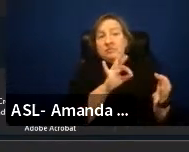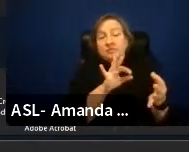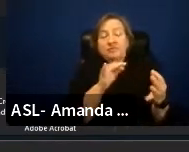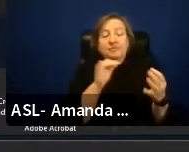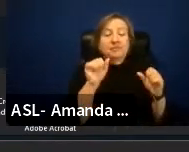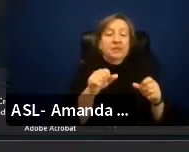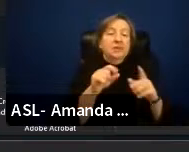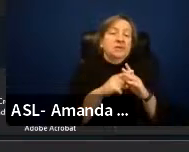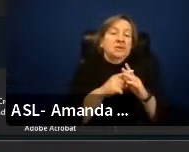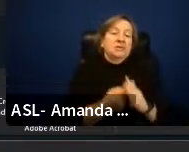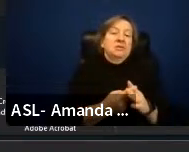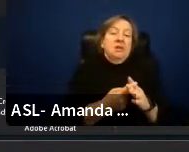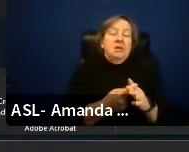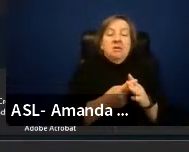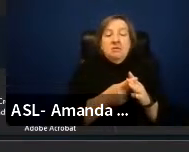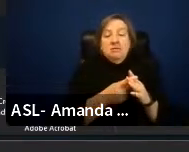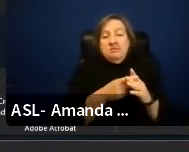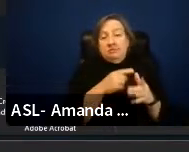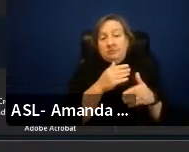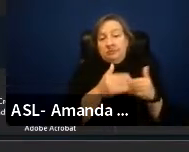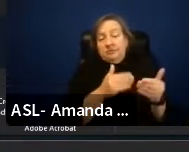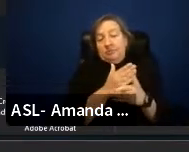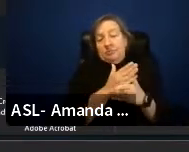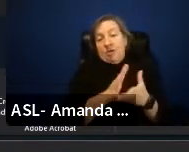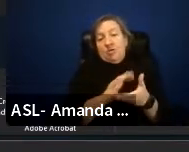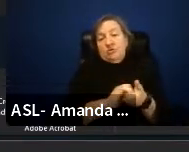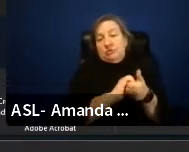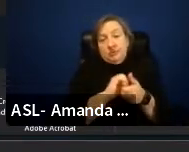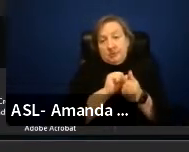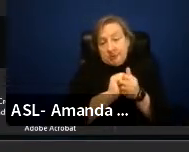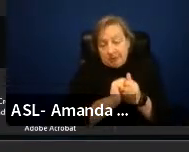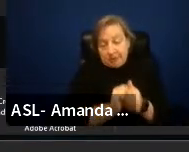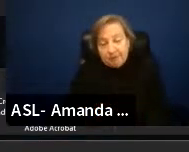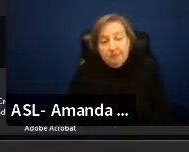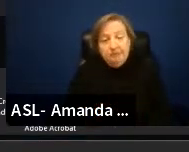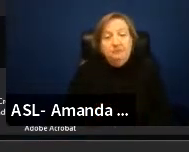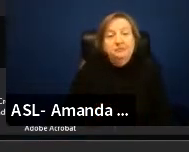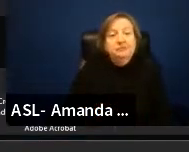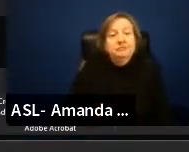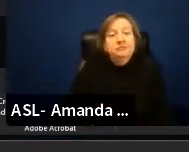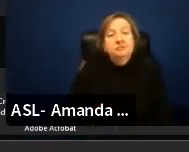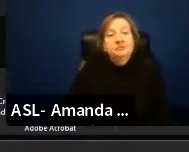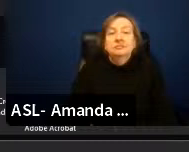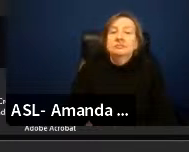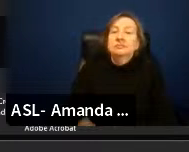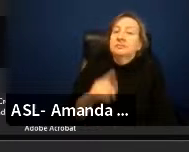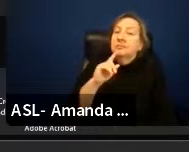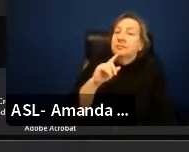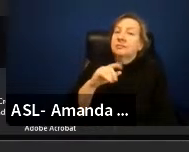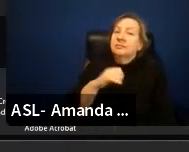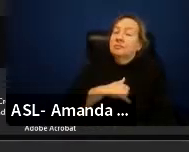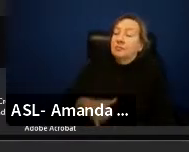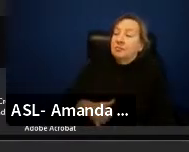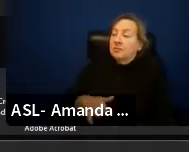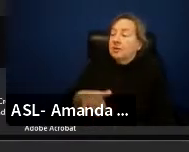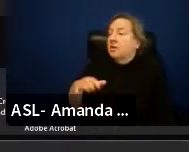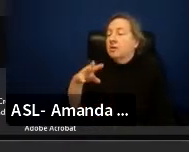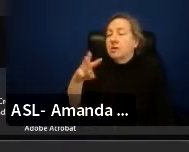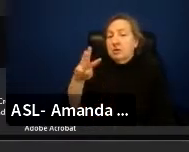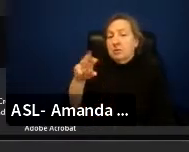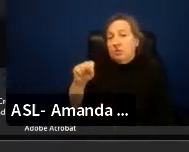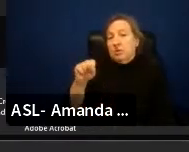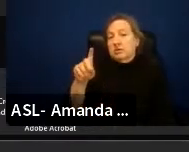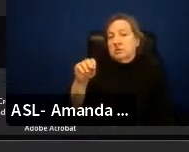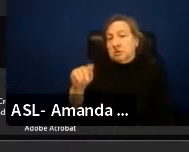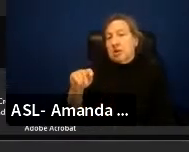start grinding on getting some of those partnerships together. Marian. Real quick, WashDOT has been a partner.